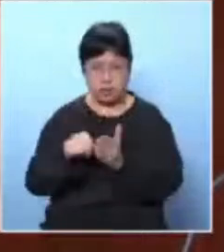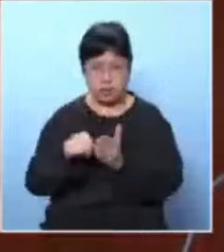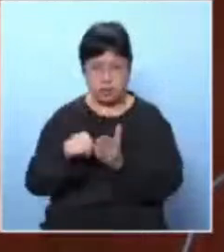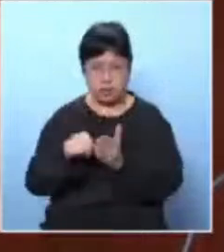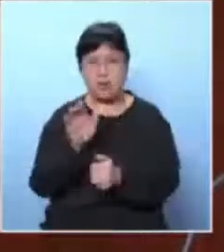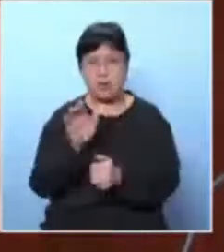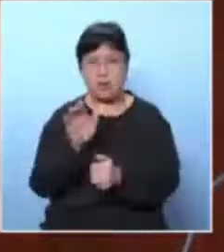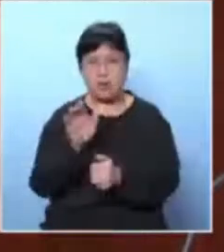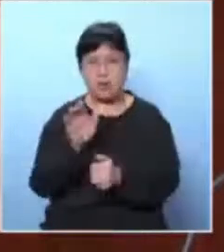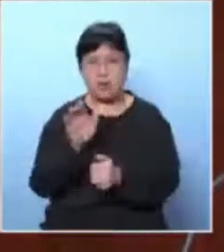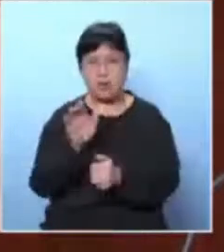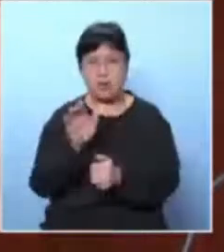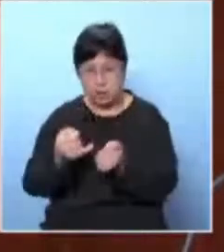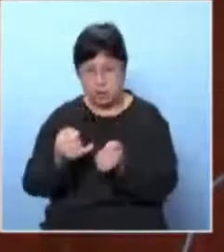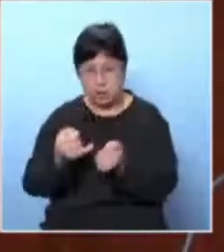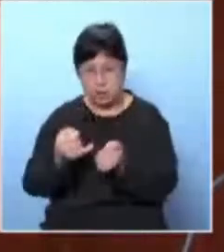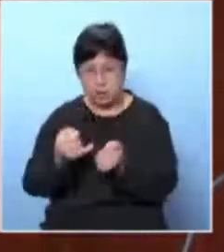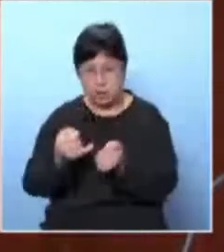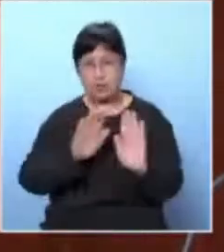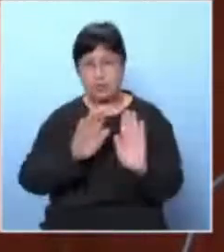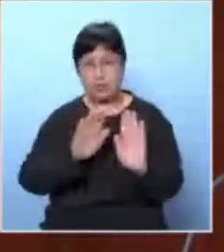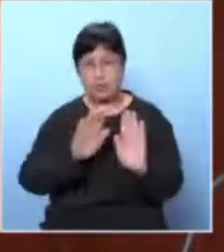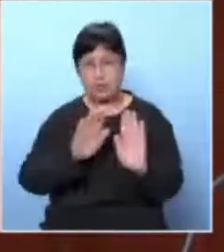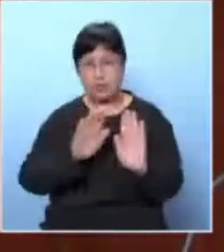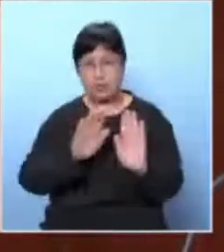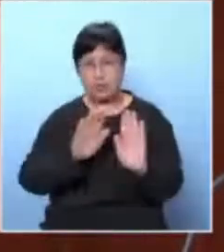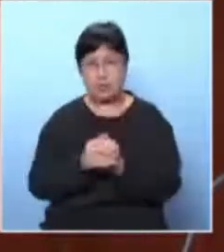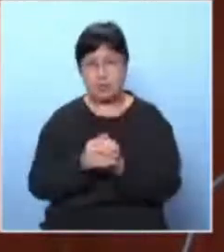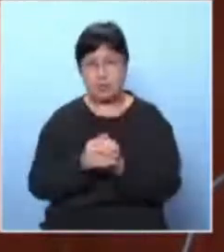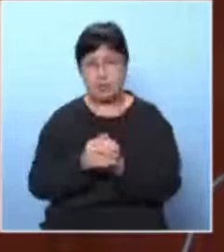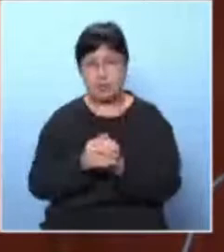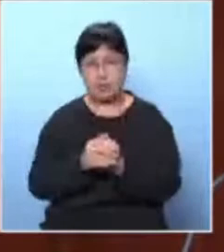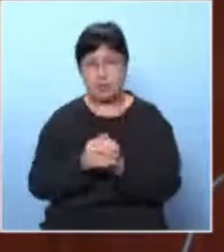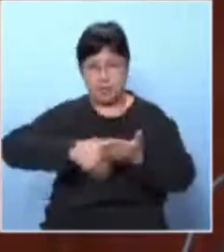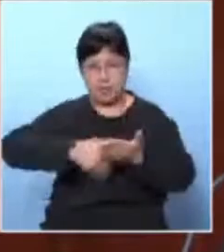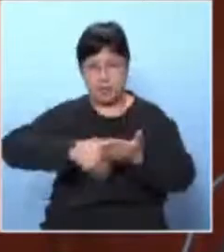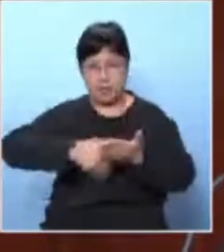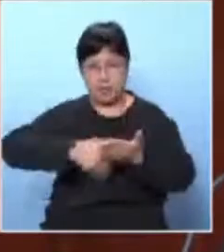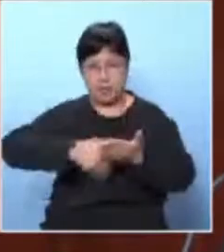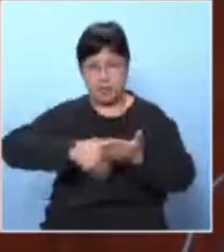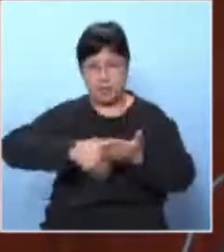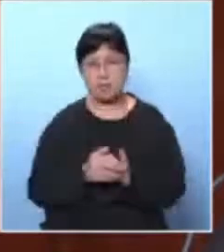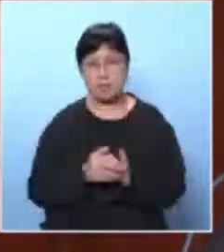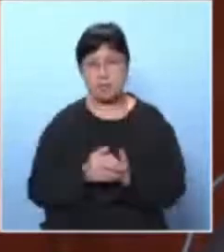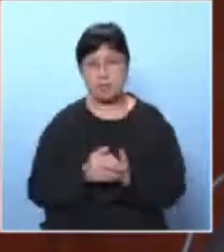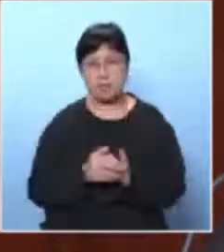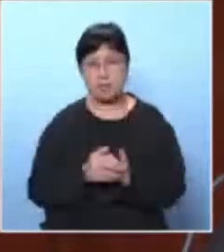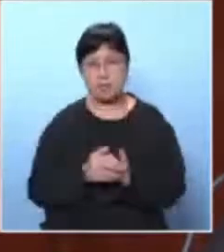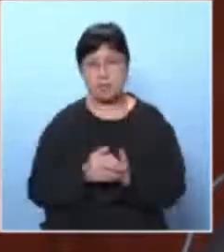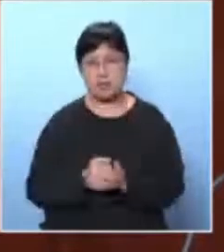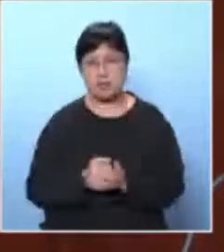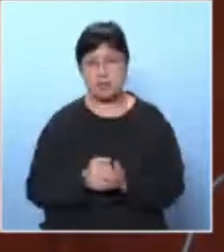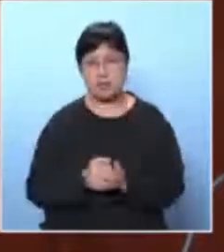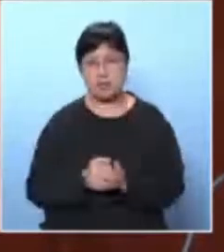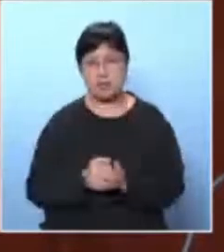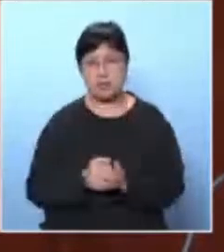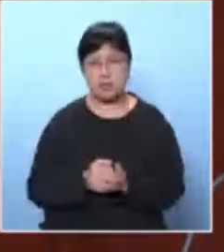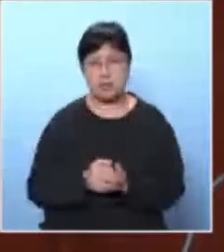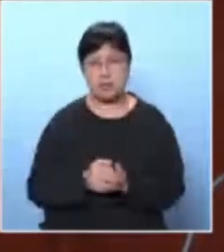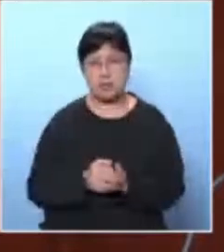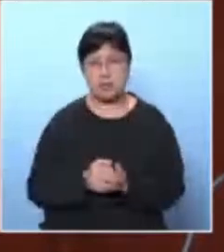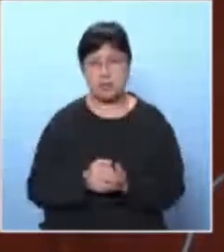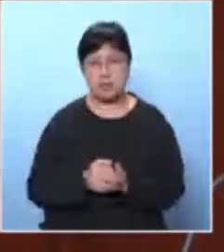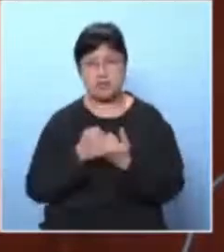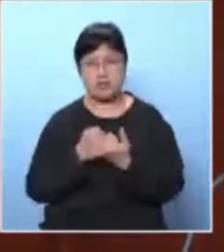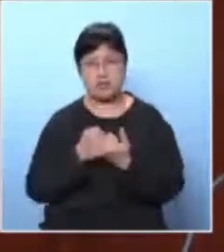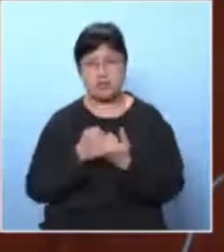under salaries tax and personal assessment, subject to a ceiling of $100,000 a year. Assist working